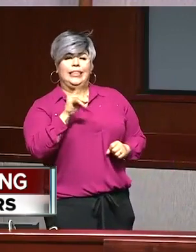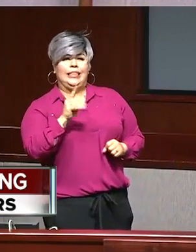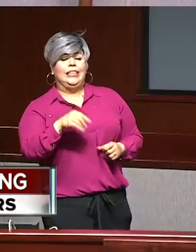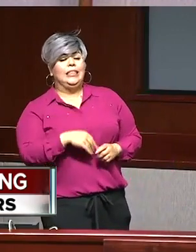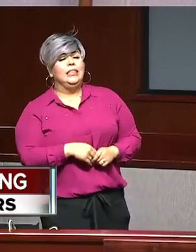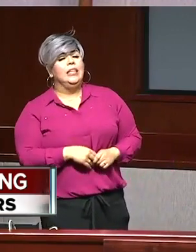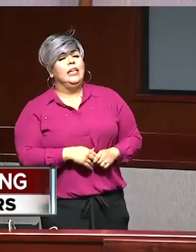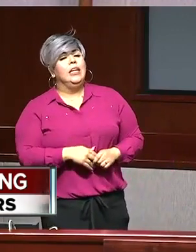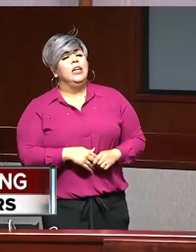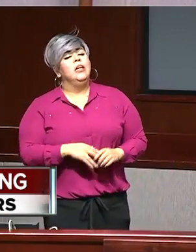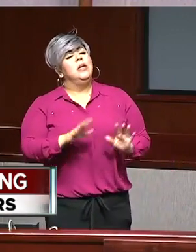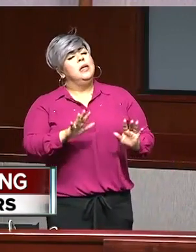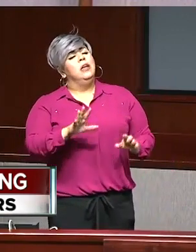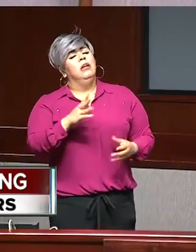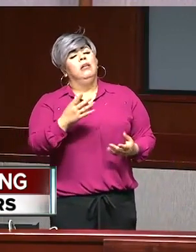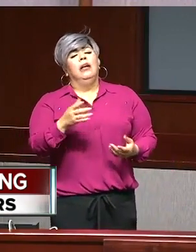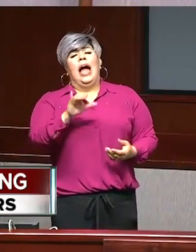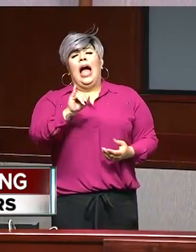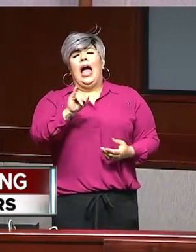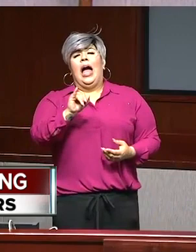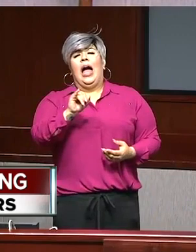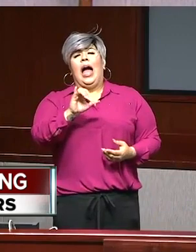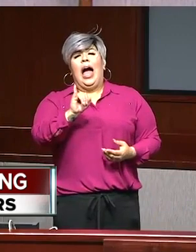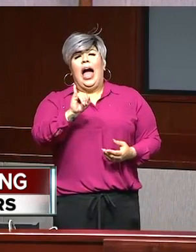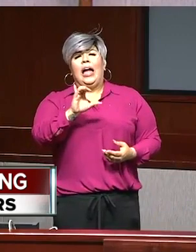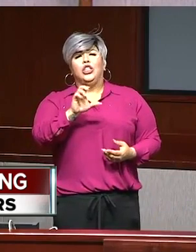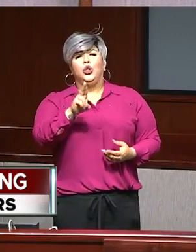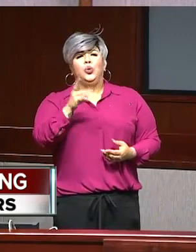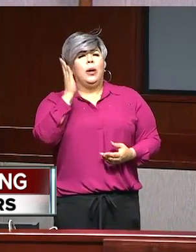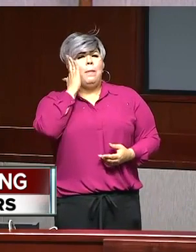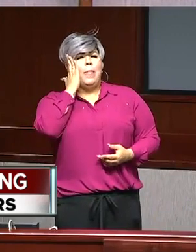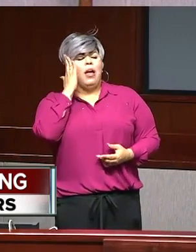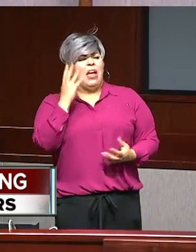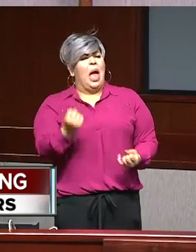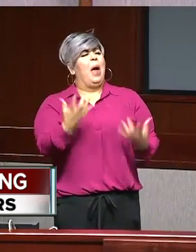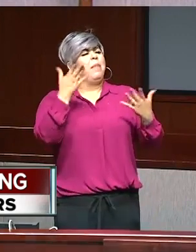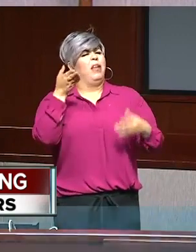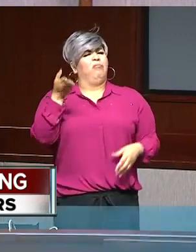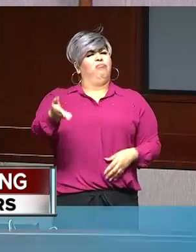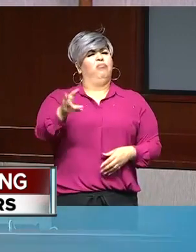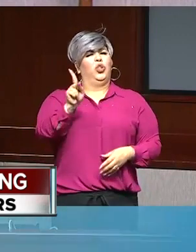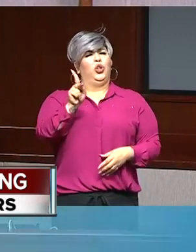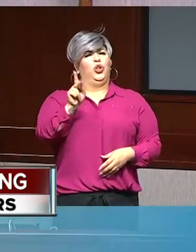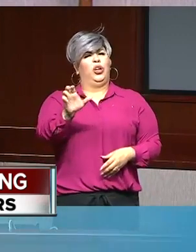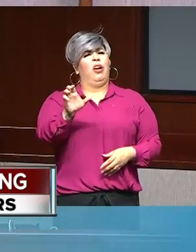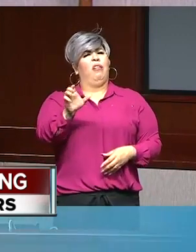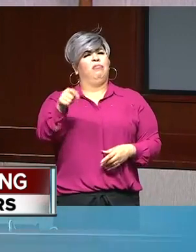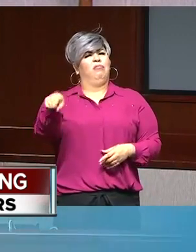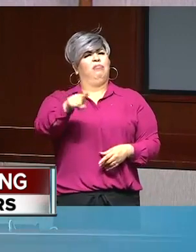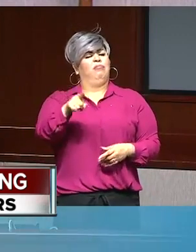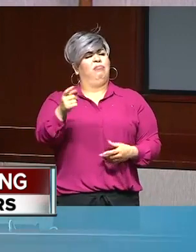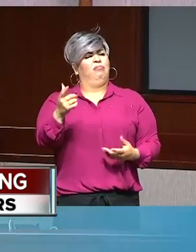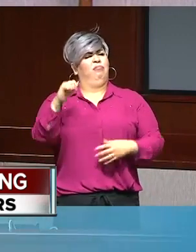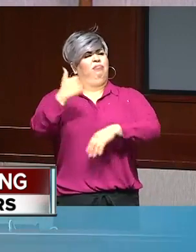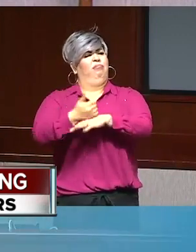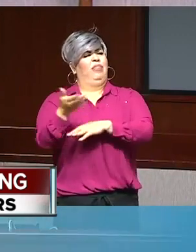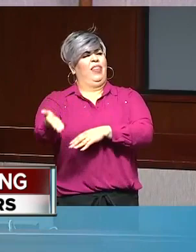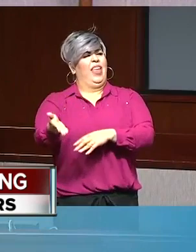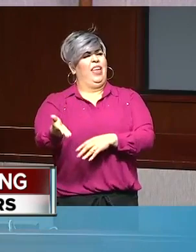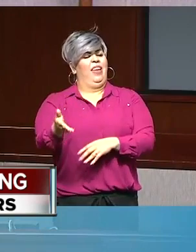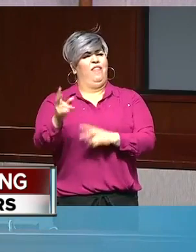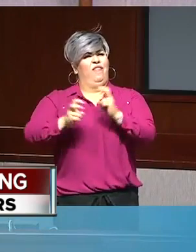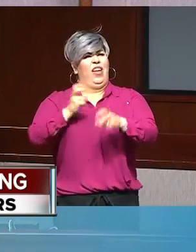How many ICU beds will be out at the fairgrounds facility? None.